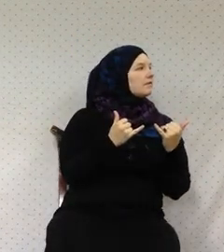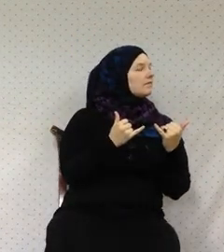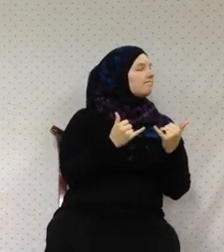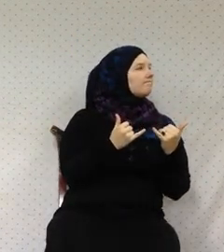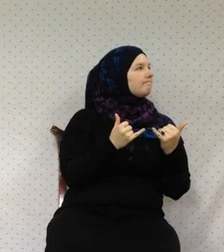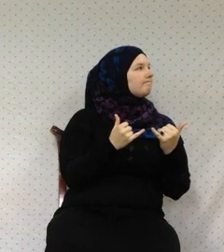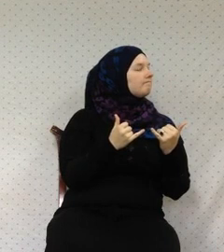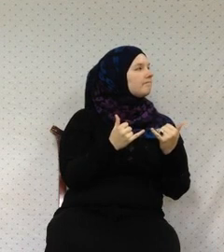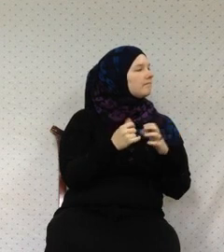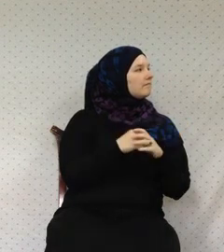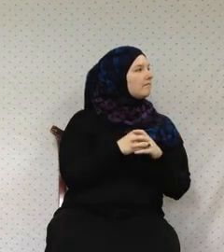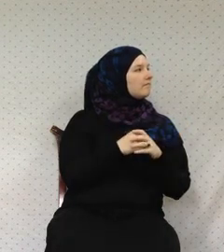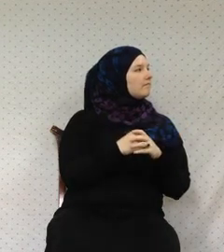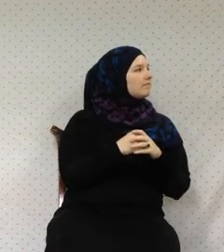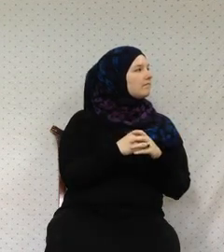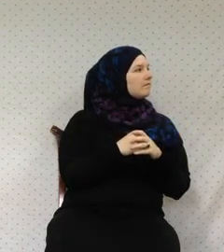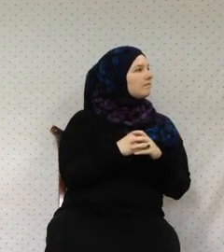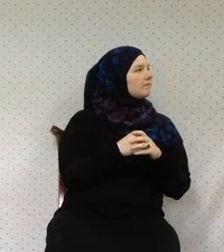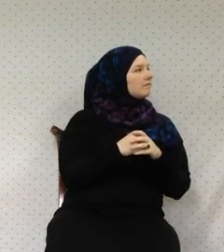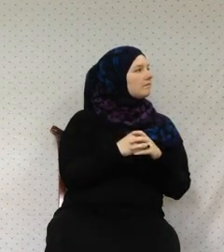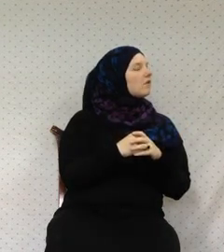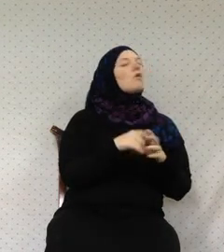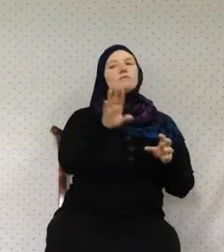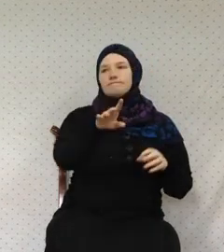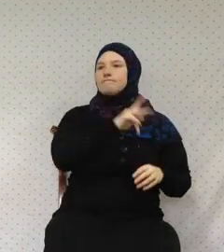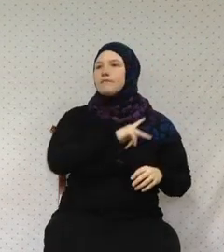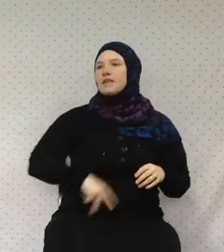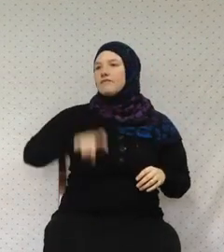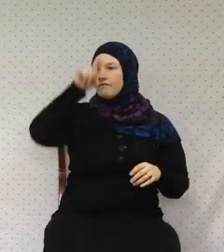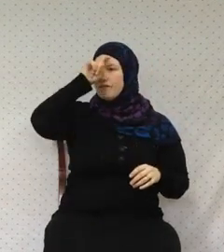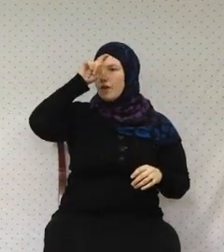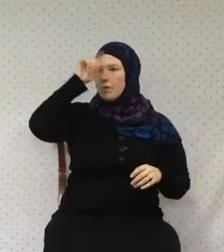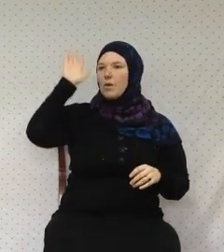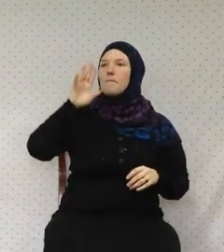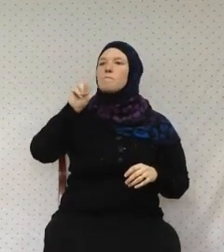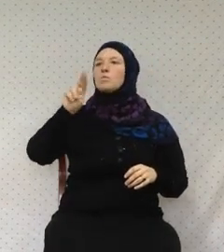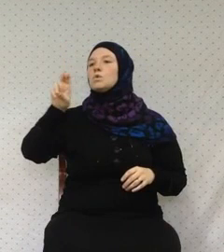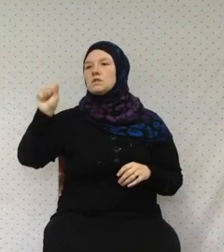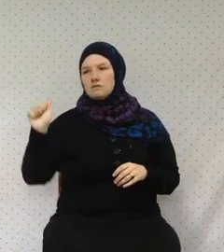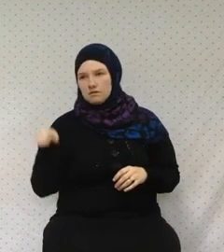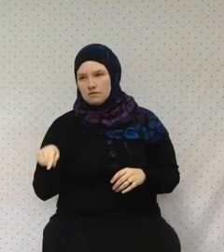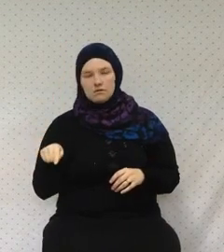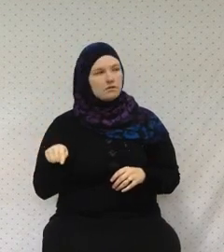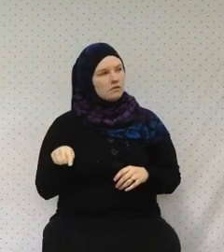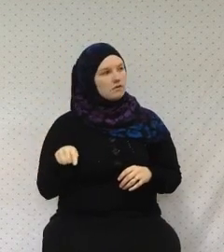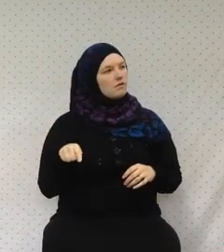Prophet Musa. Pharaoh and his army are running after Musa and his